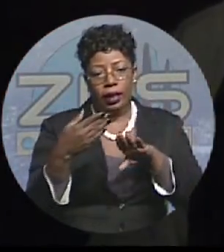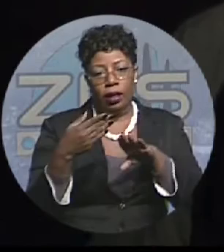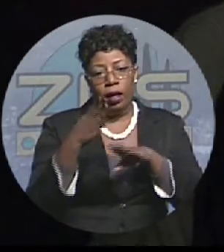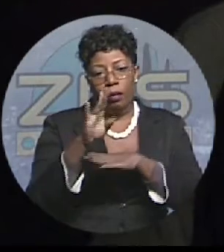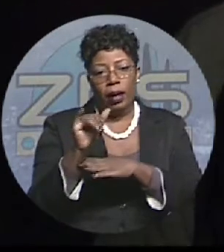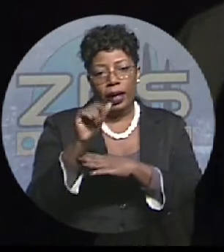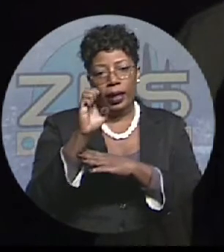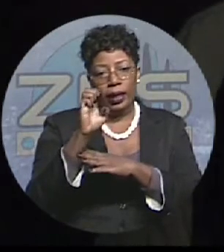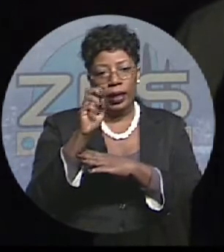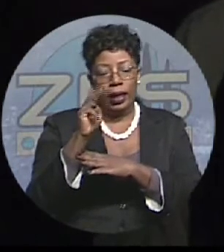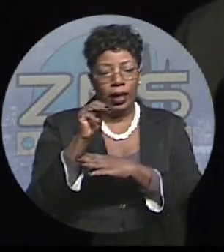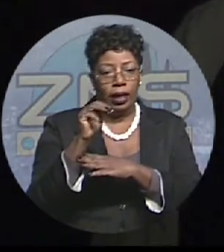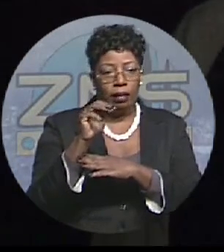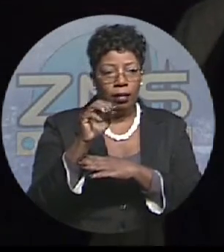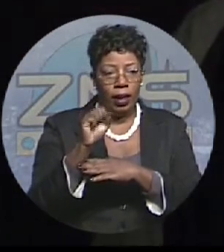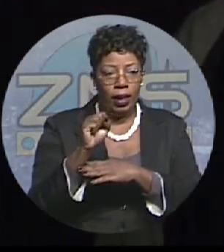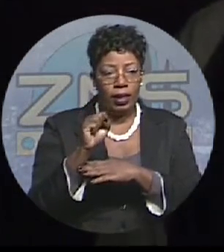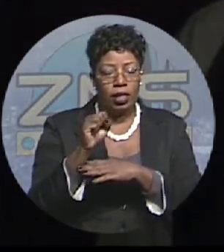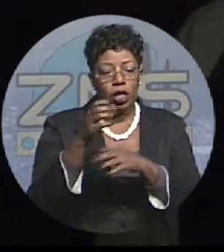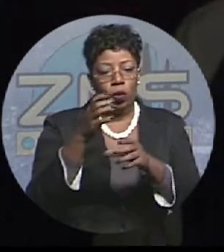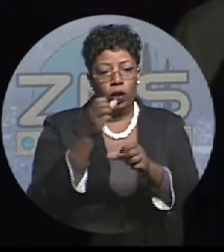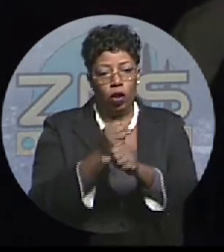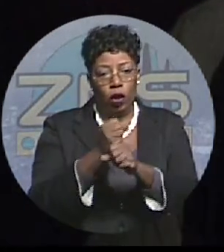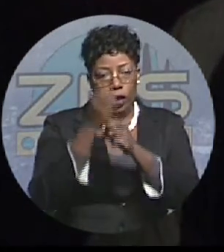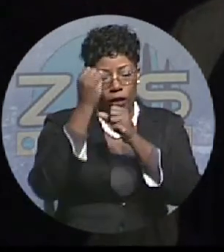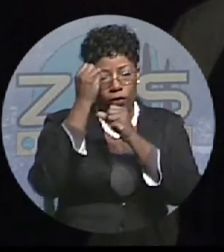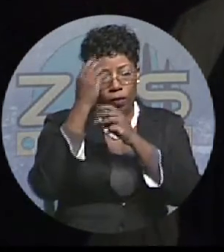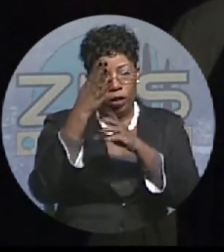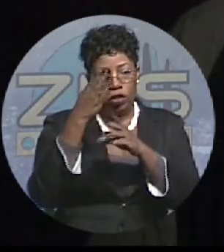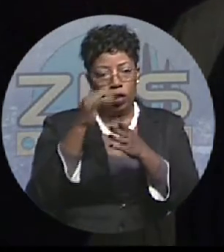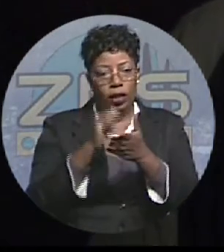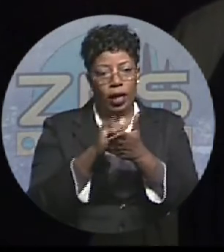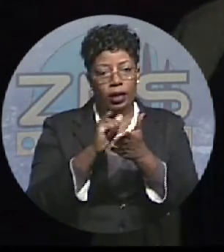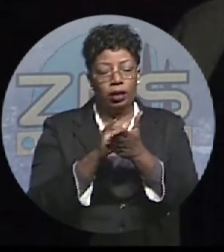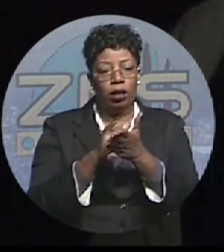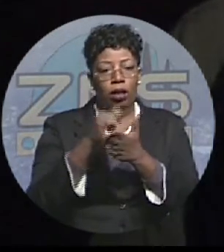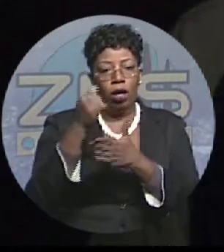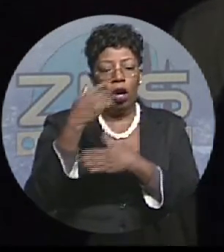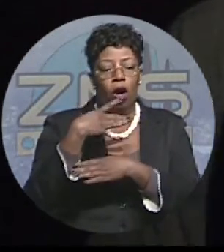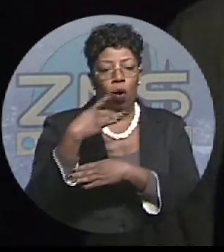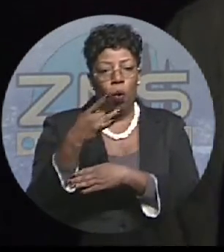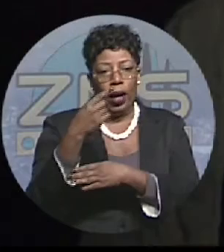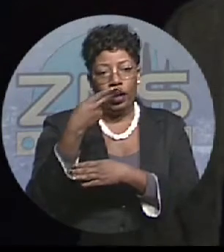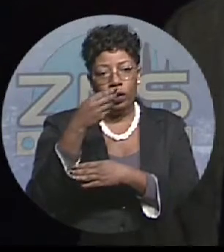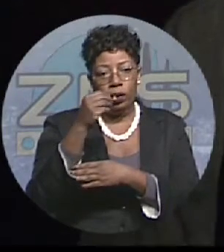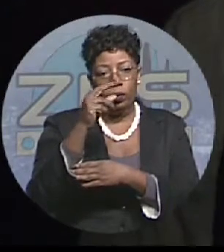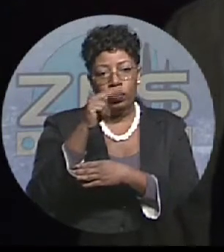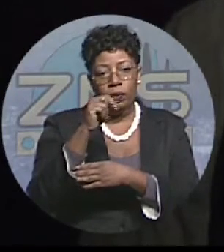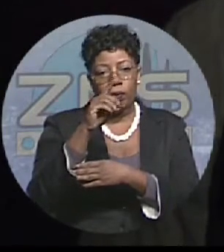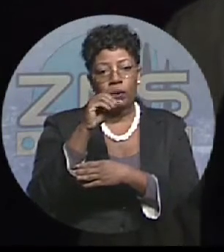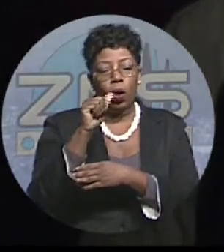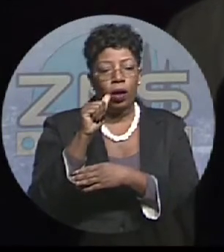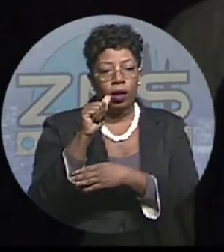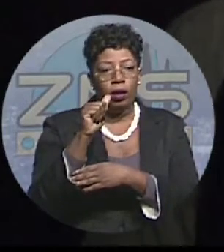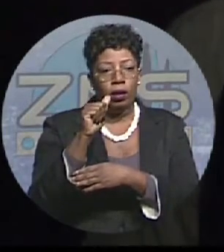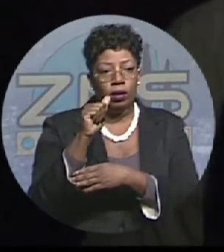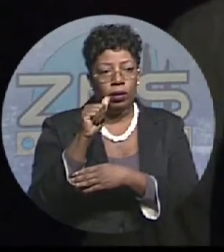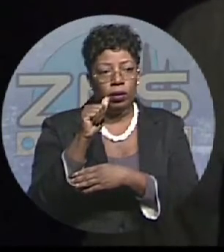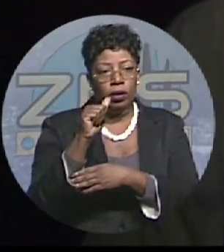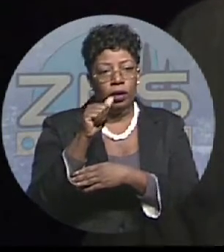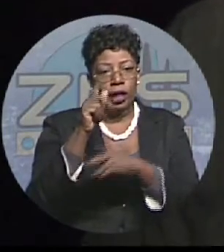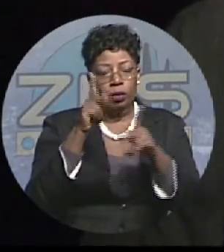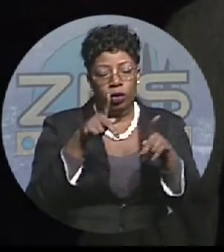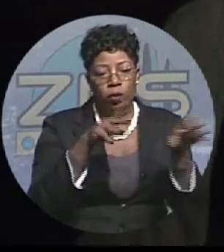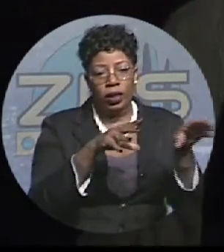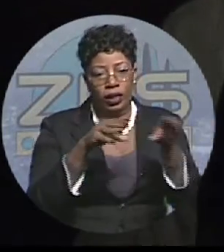We received information of a white old model Honda Accord that the persons may have left